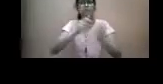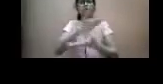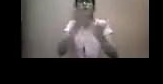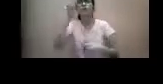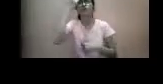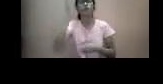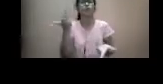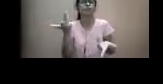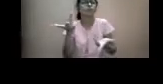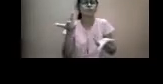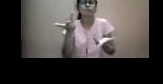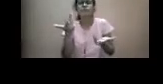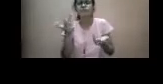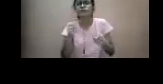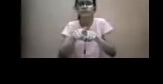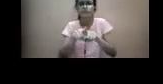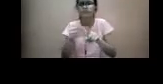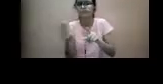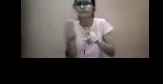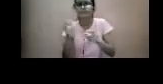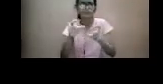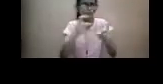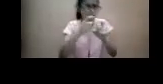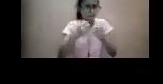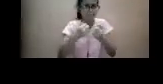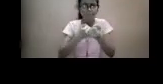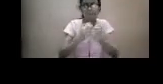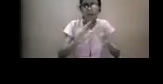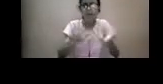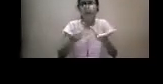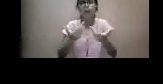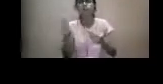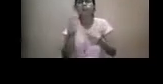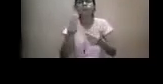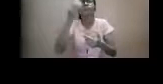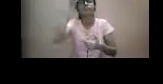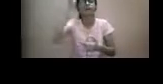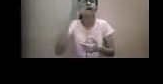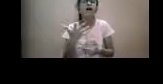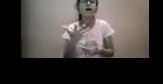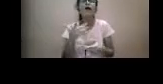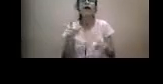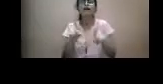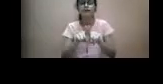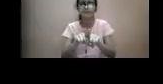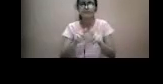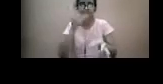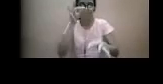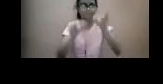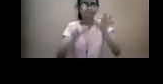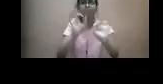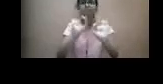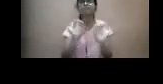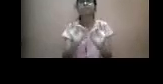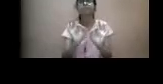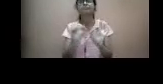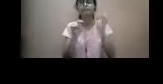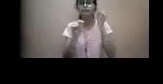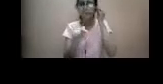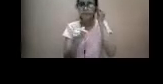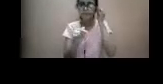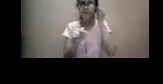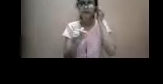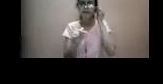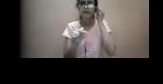another's want will not cause harm to another or exasperate some injustice. Nonetheless, we should